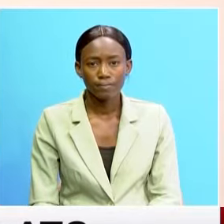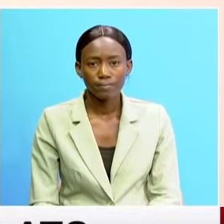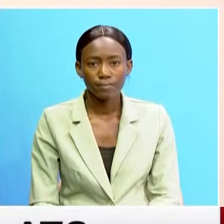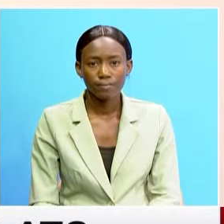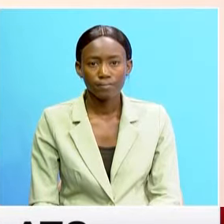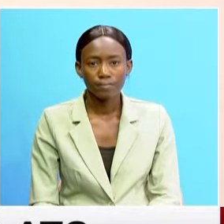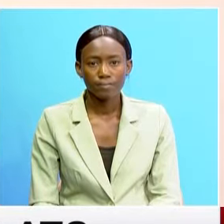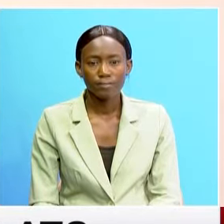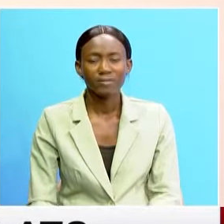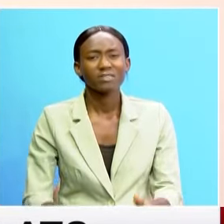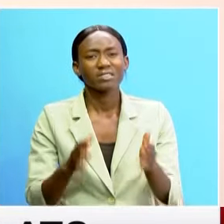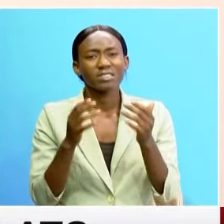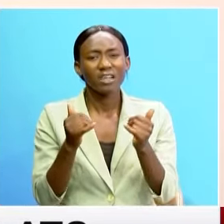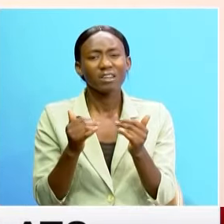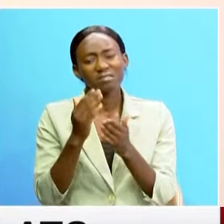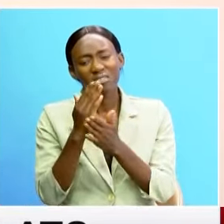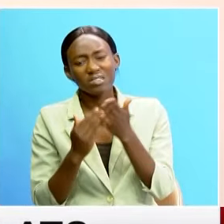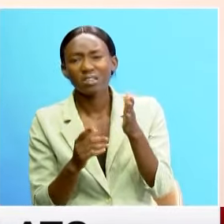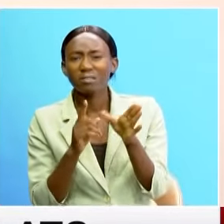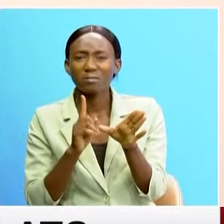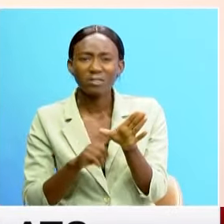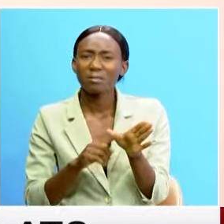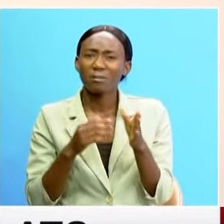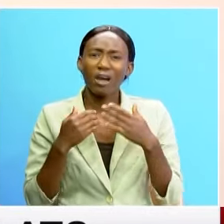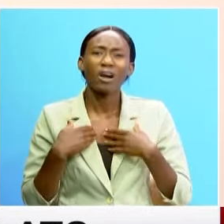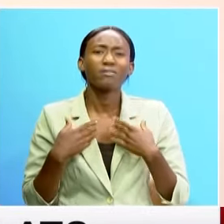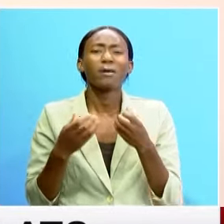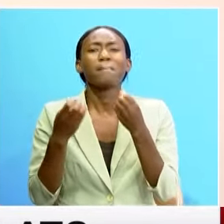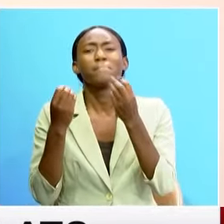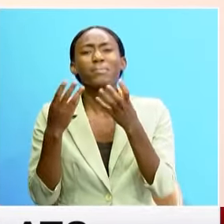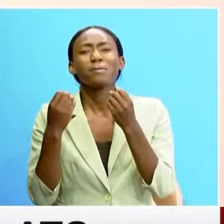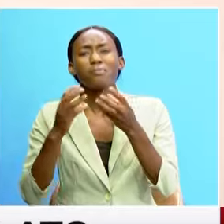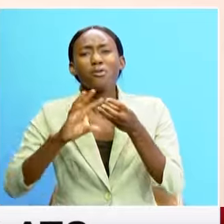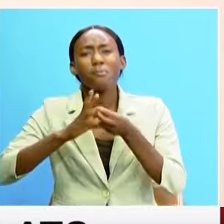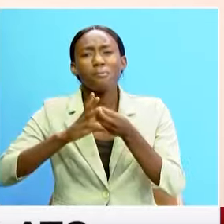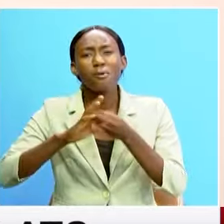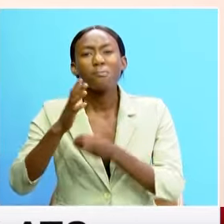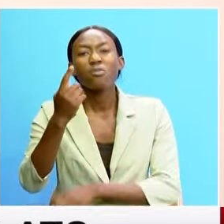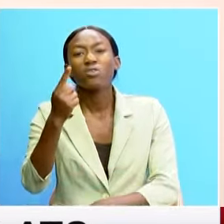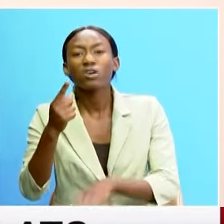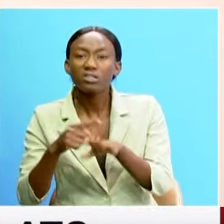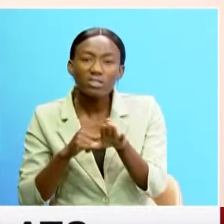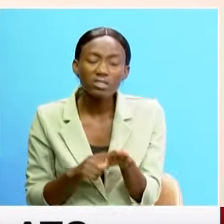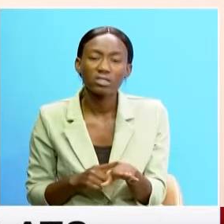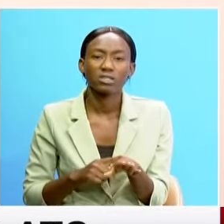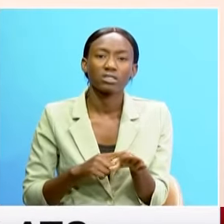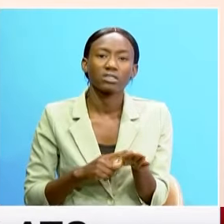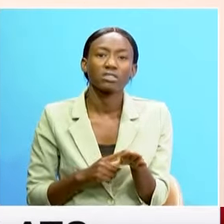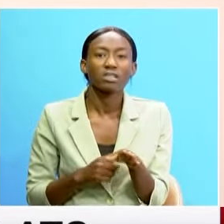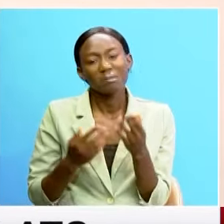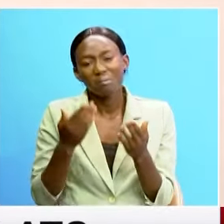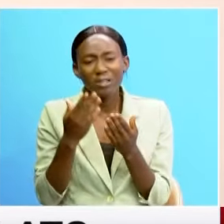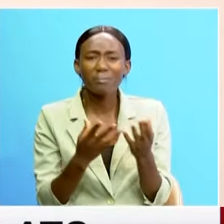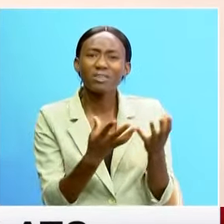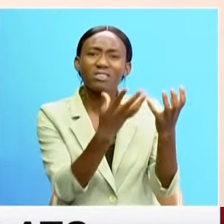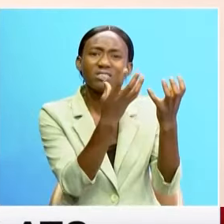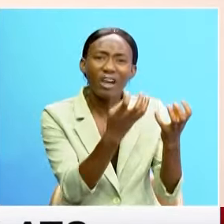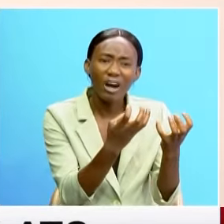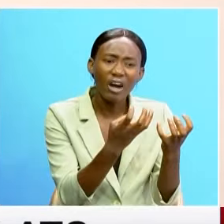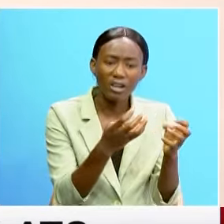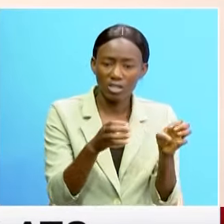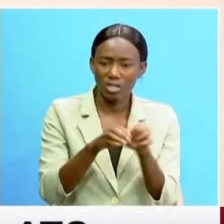Two calamities in one season. You can have floods and droughts at the same time in